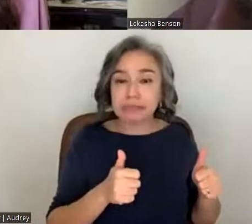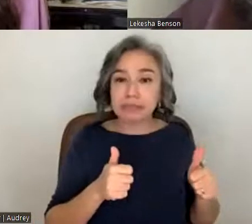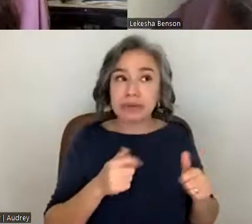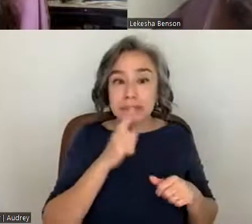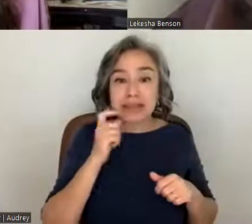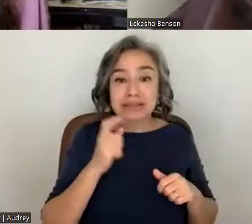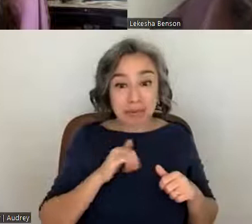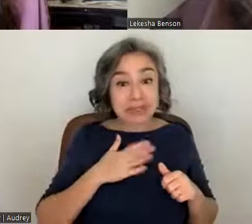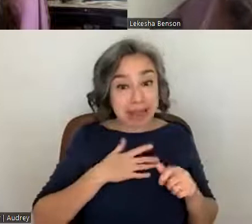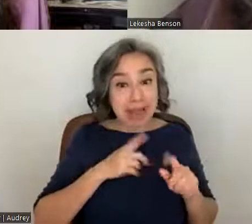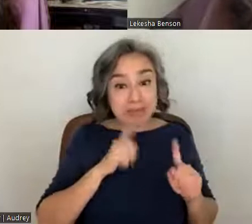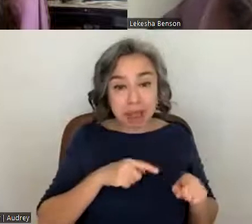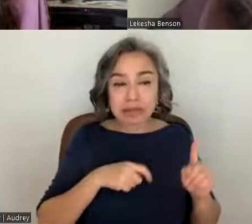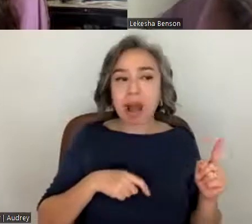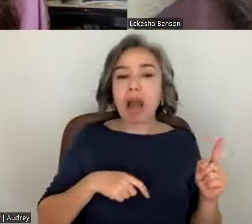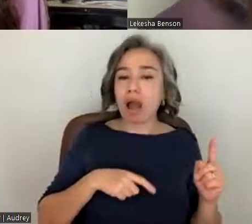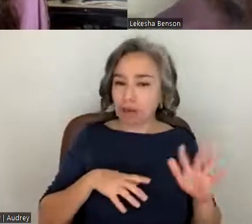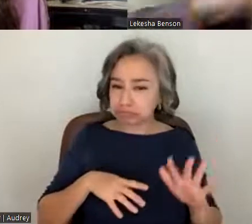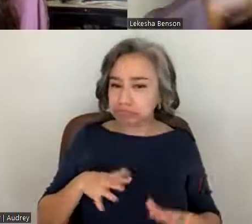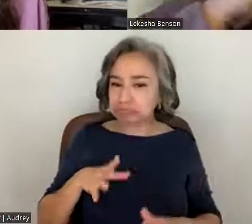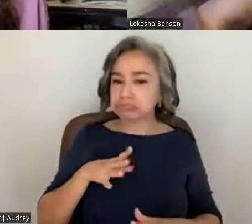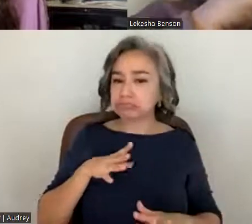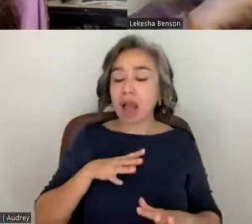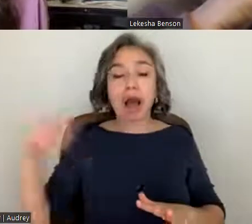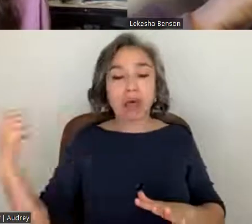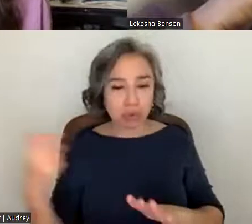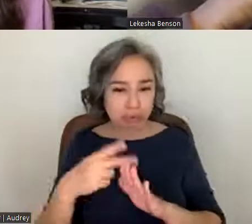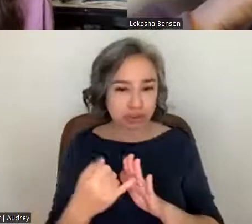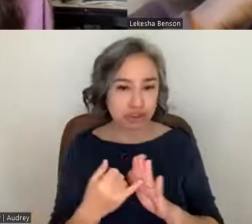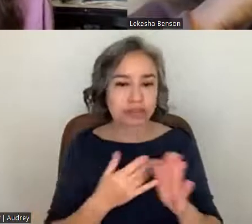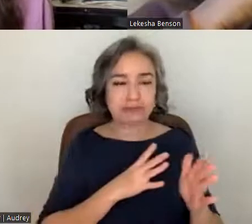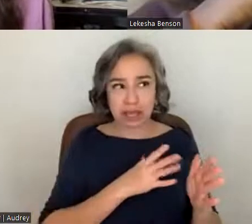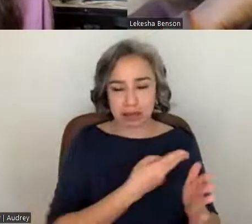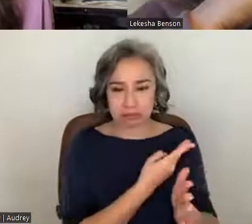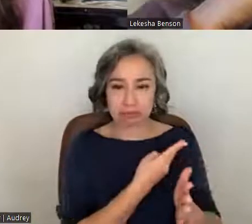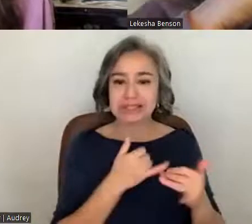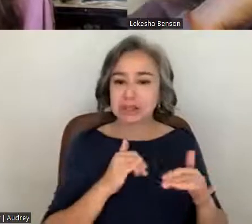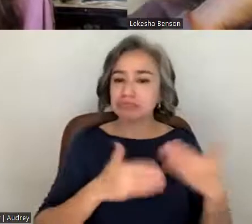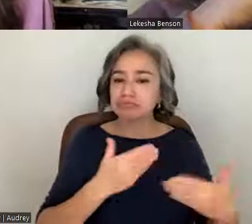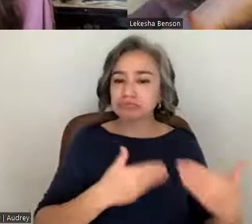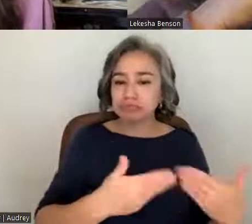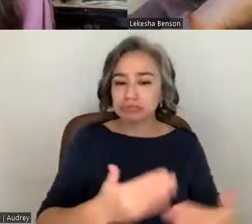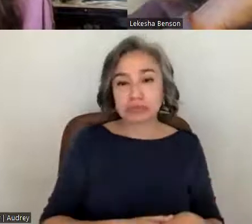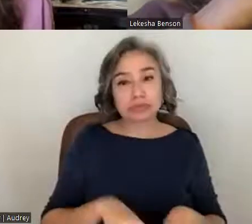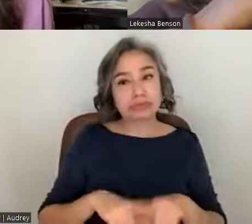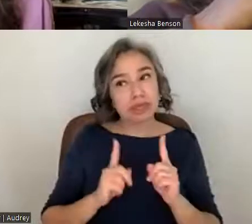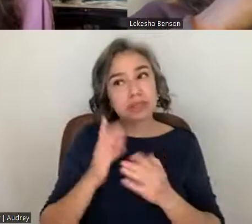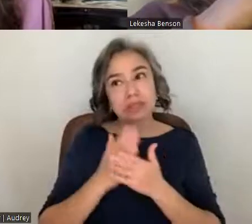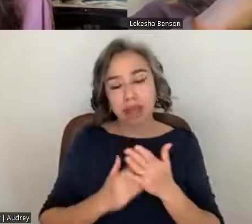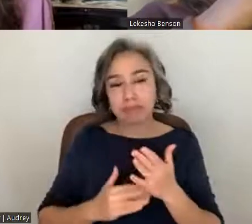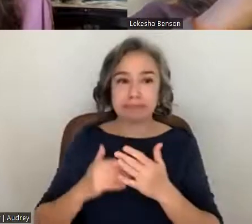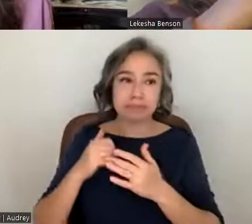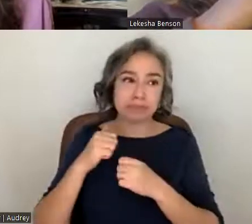other projects, but there are structural pressures that can be really hard to navigate